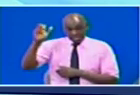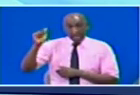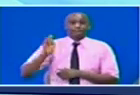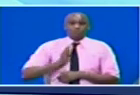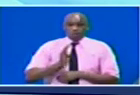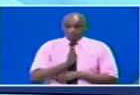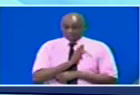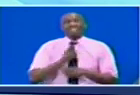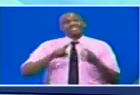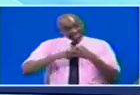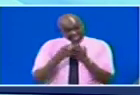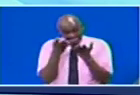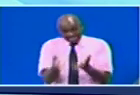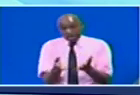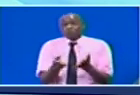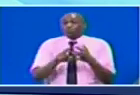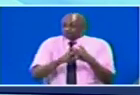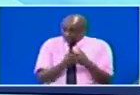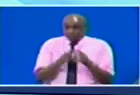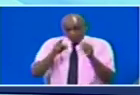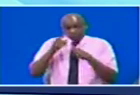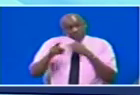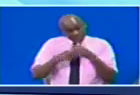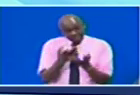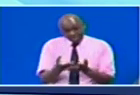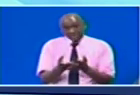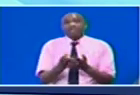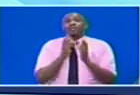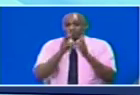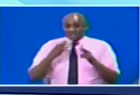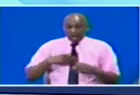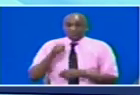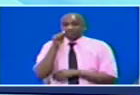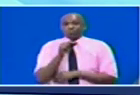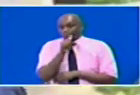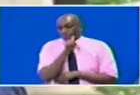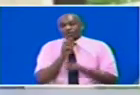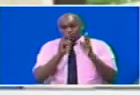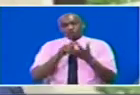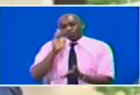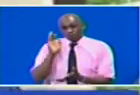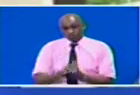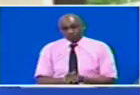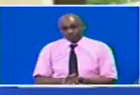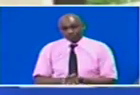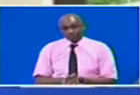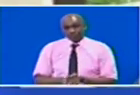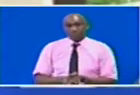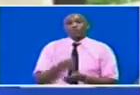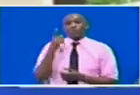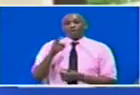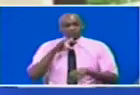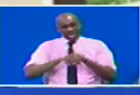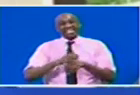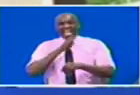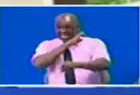at an advanced stage of kickstarting the process. Here's Aby Agina with more. Plans to boost energy supply in